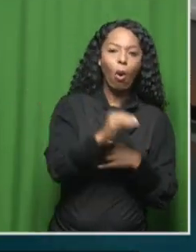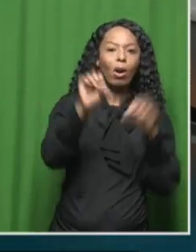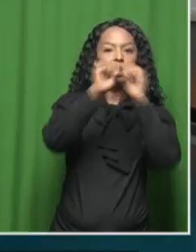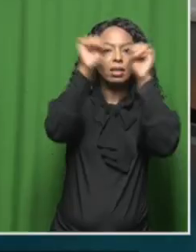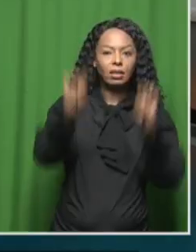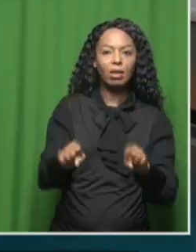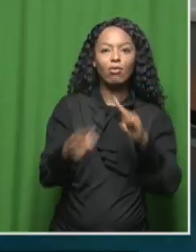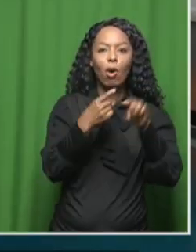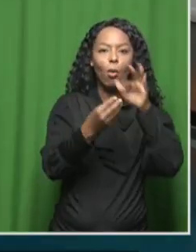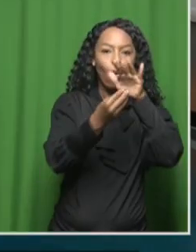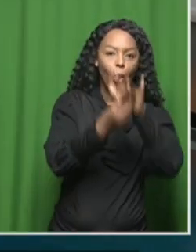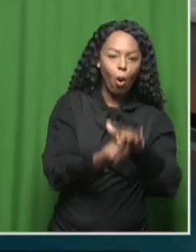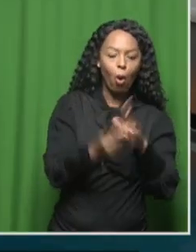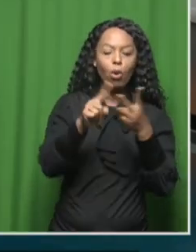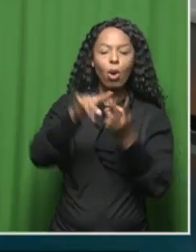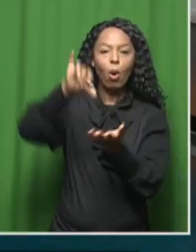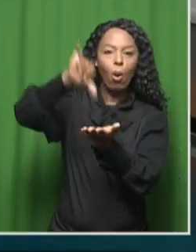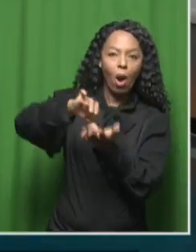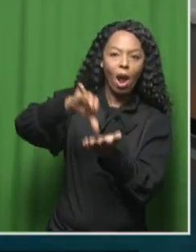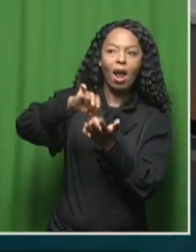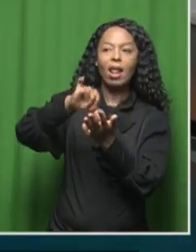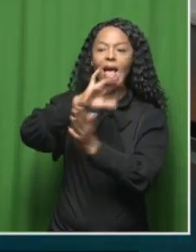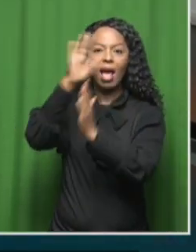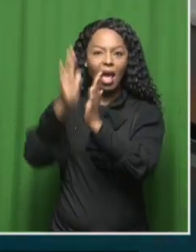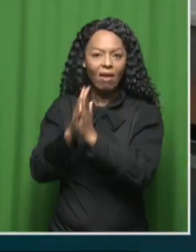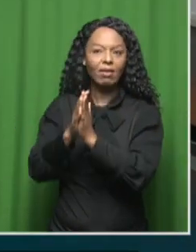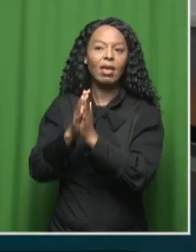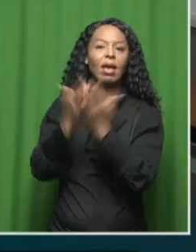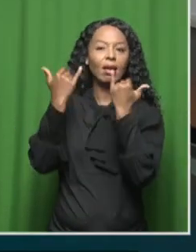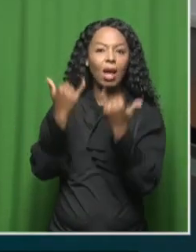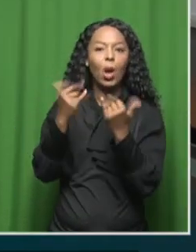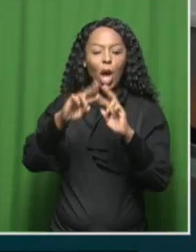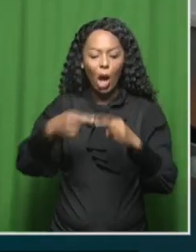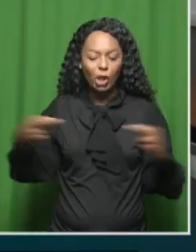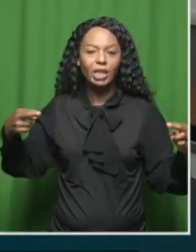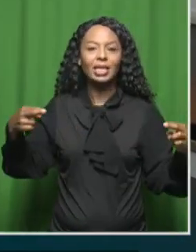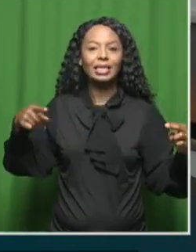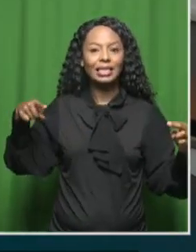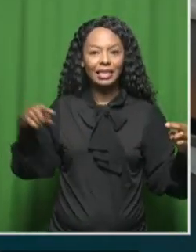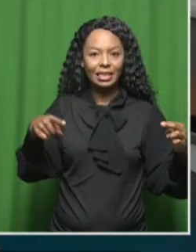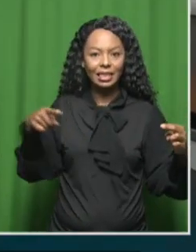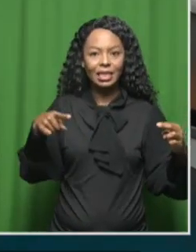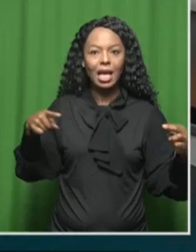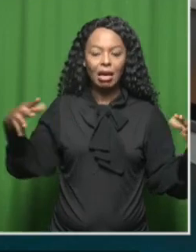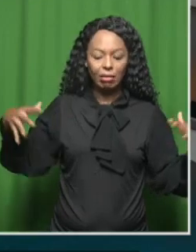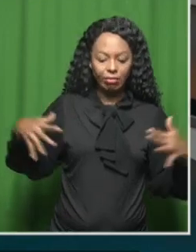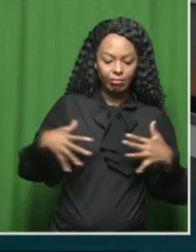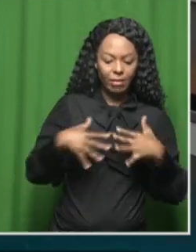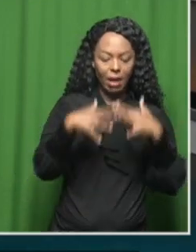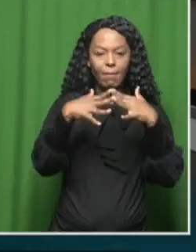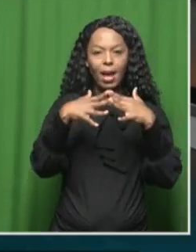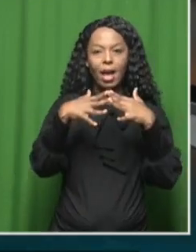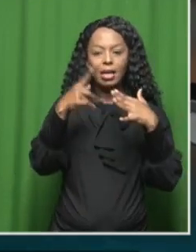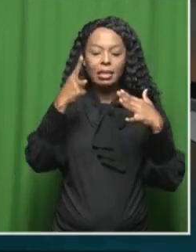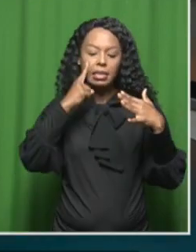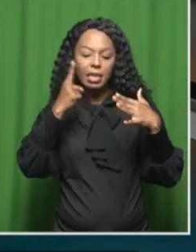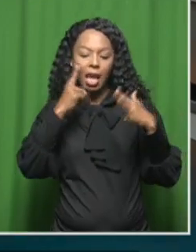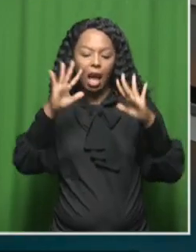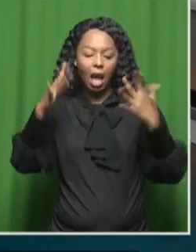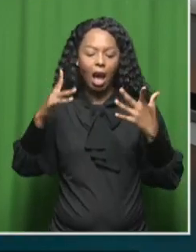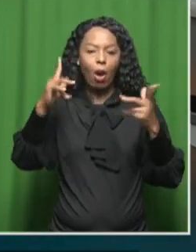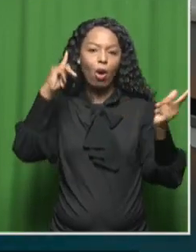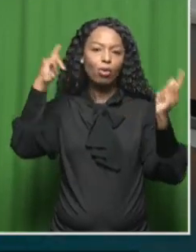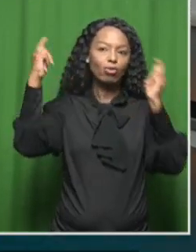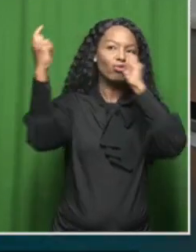coal and oil across the world. So this can be seen as an interim measure that can help us with that transition towards green